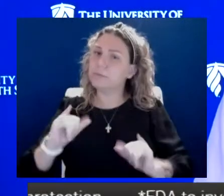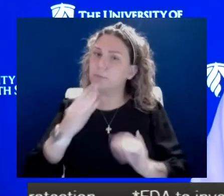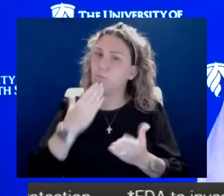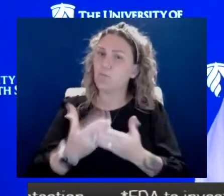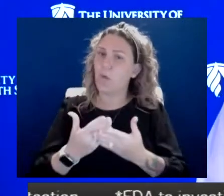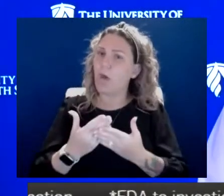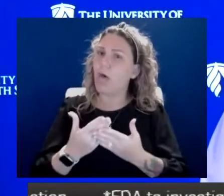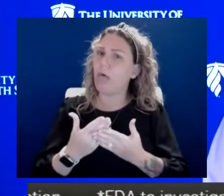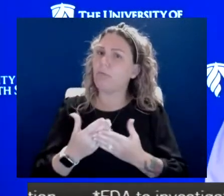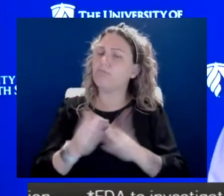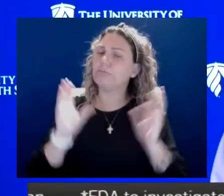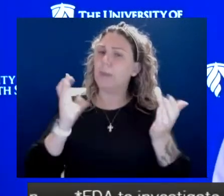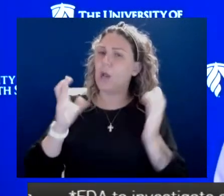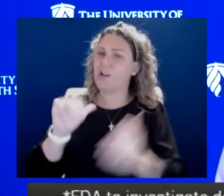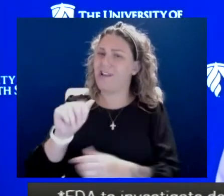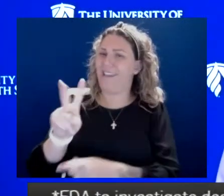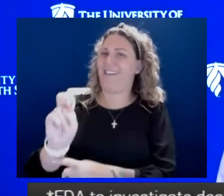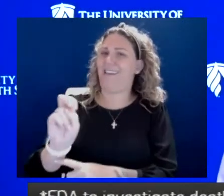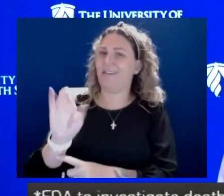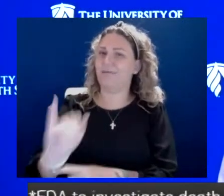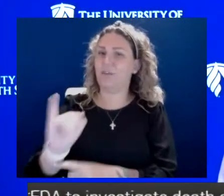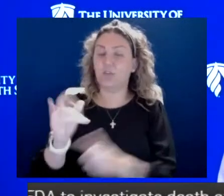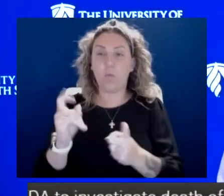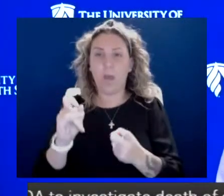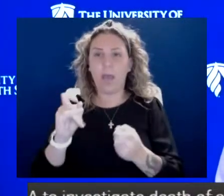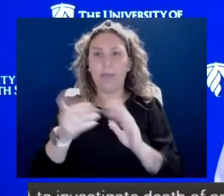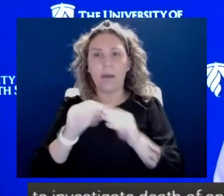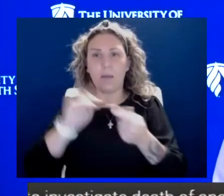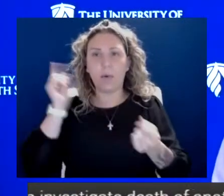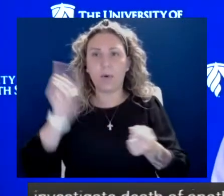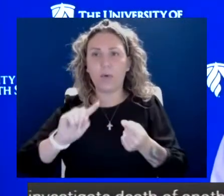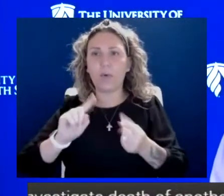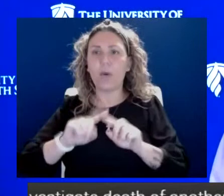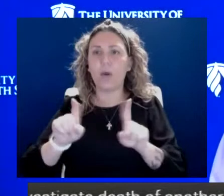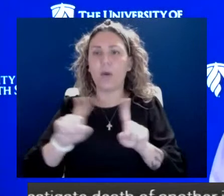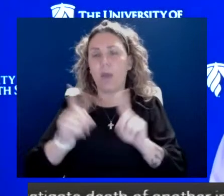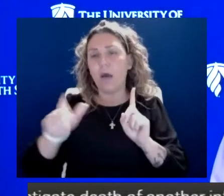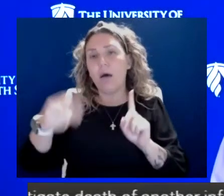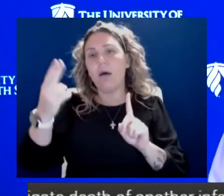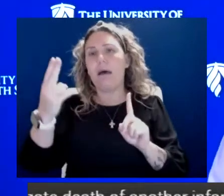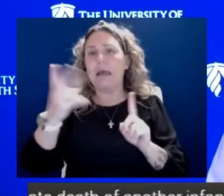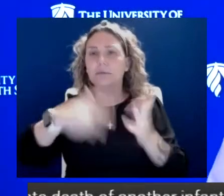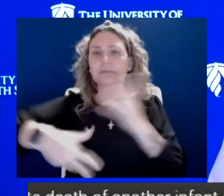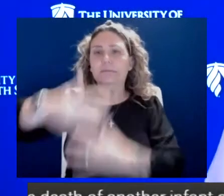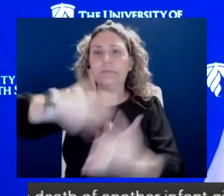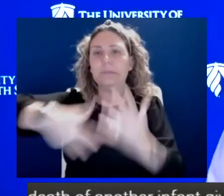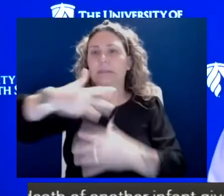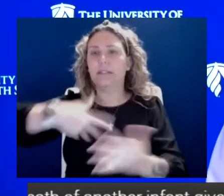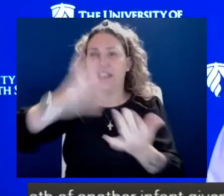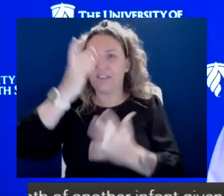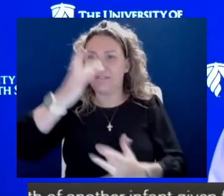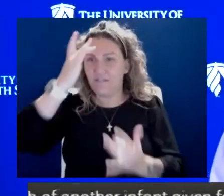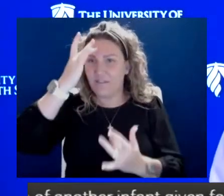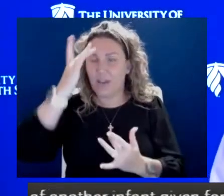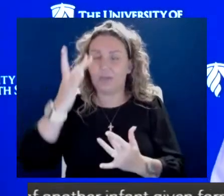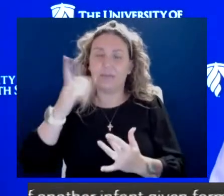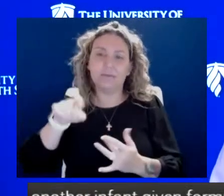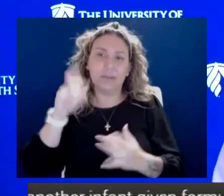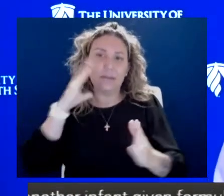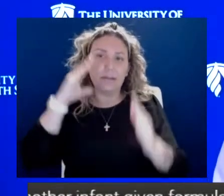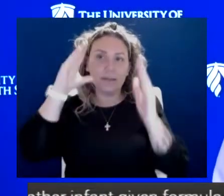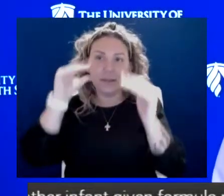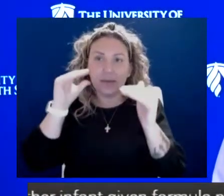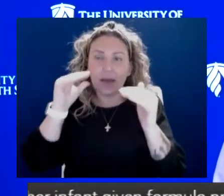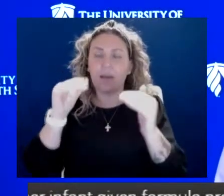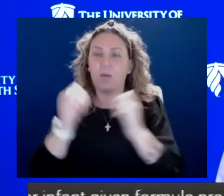We would still like that number to be down, but we know as we have a high amount of circulation of the virus, we have to expect that with that, there will